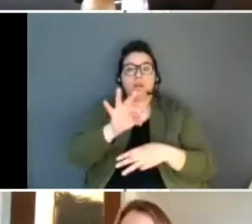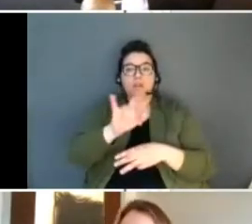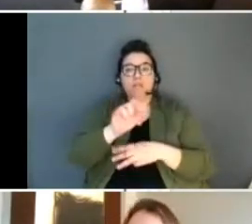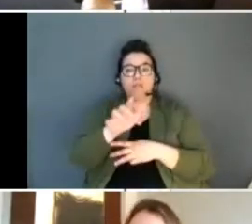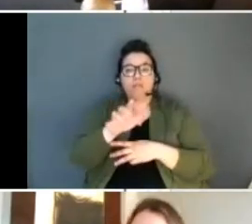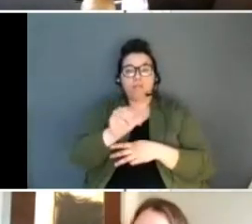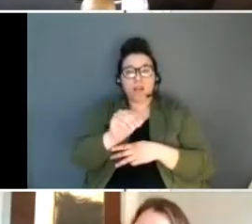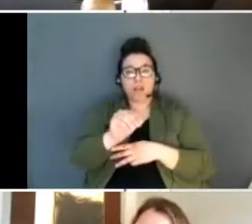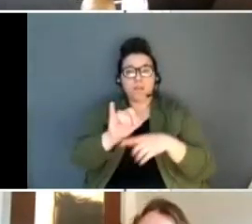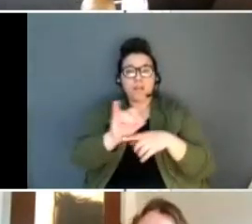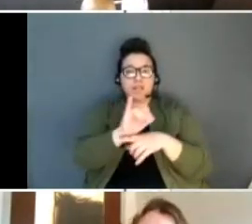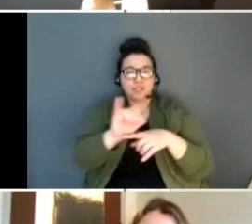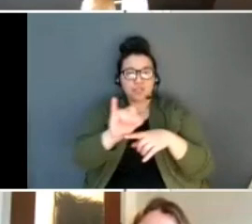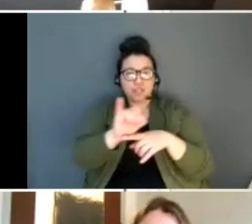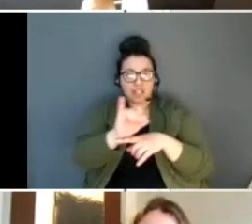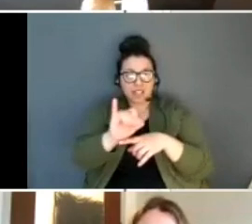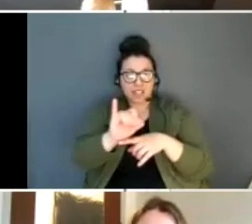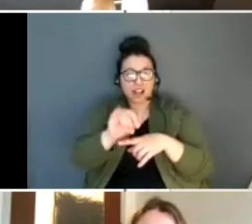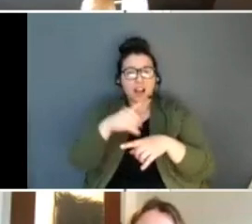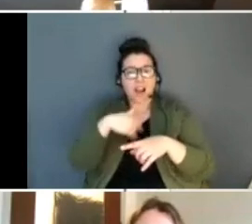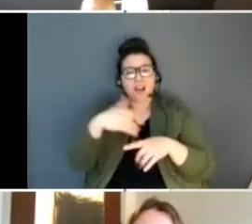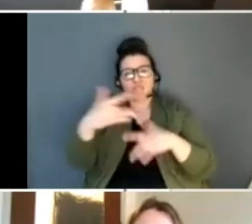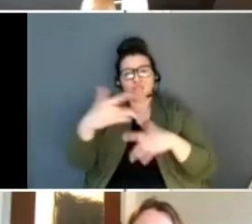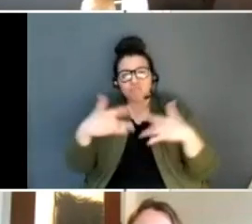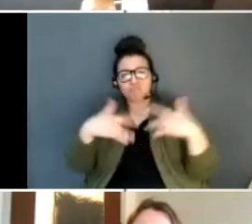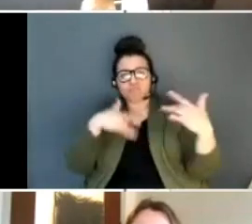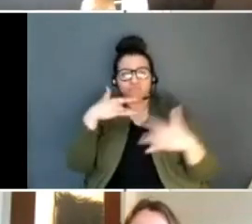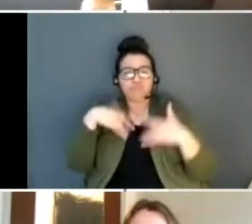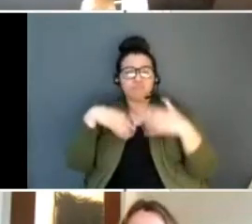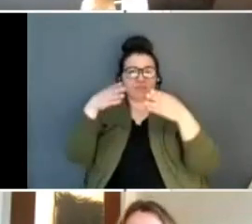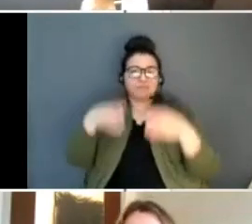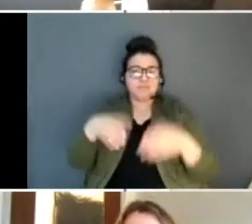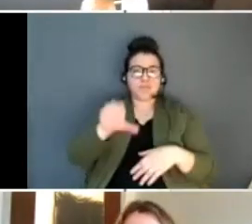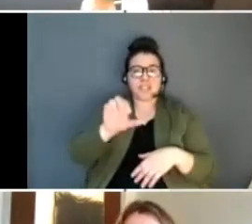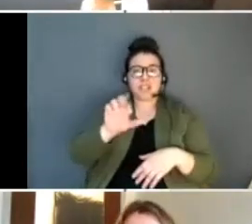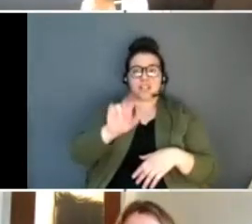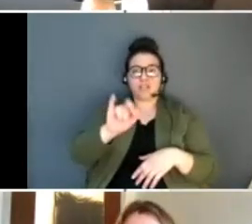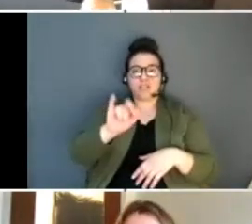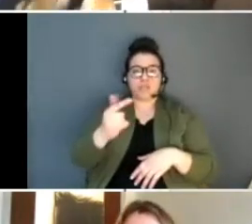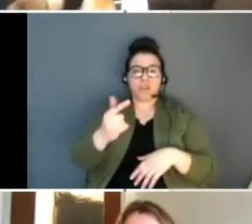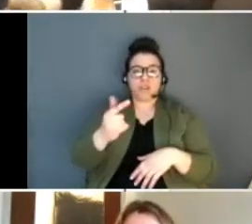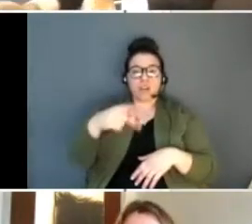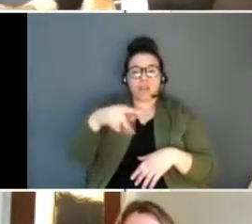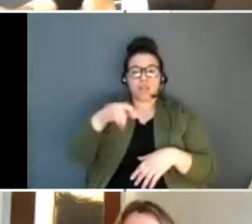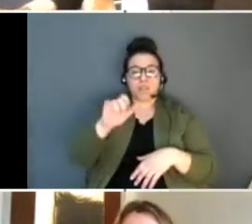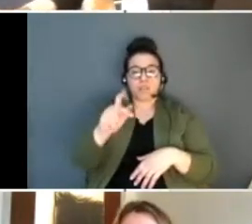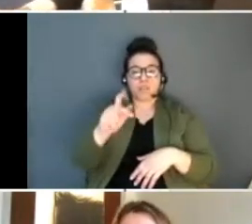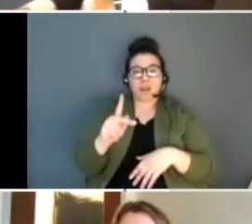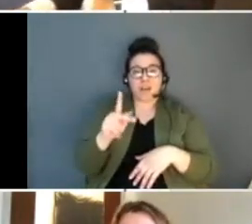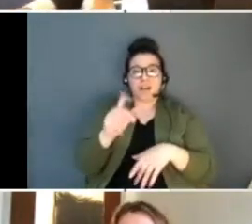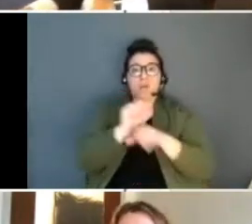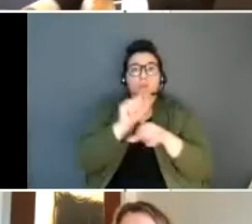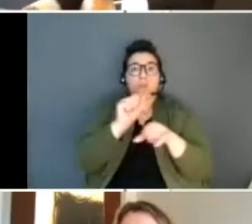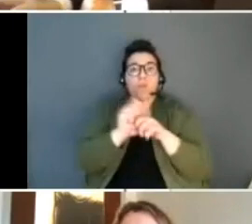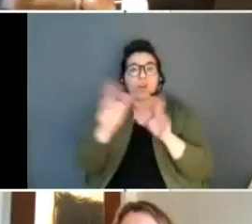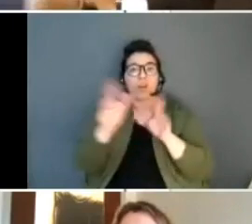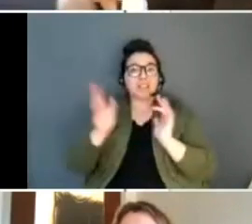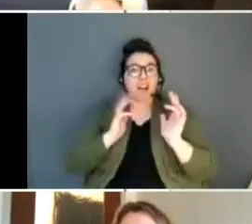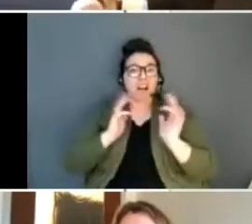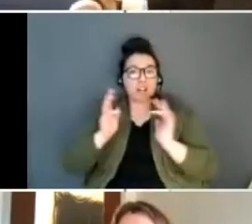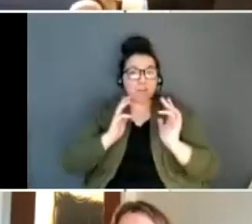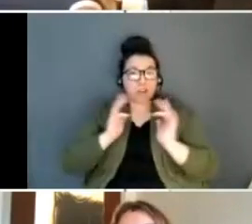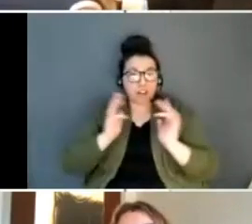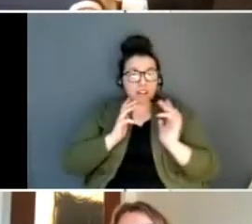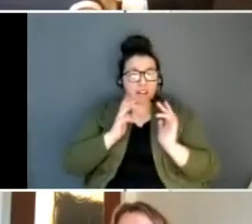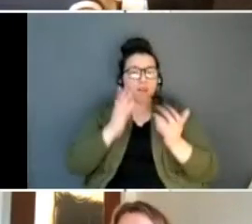have a really exciting guest, Craig Peck. He's a film producer in Hollywood. His company has worked on films you may have heard of, like The